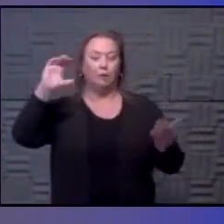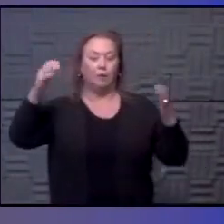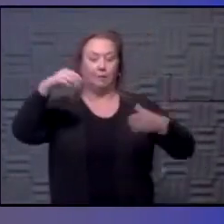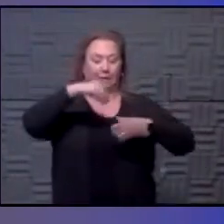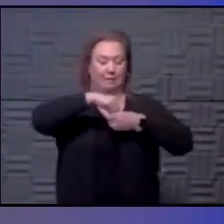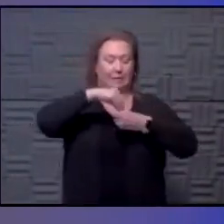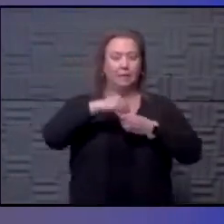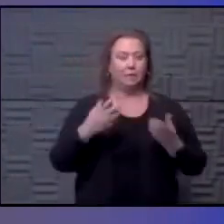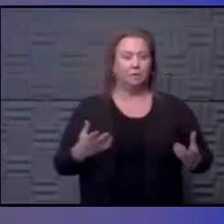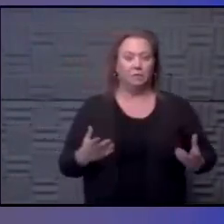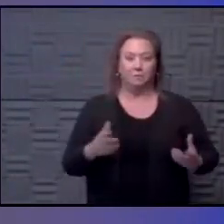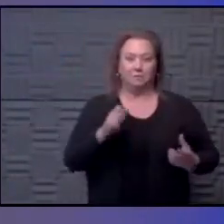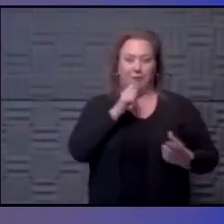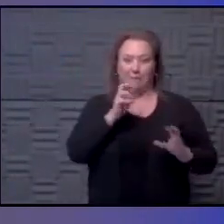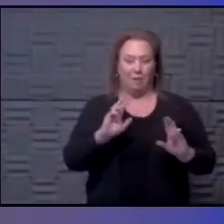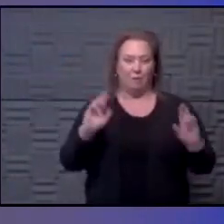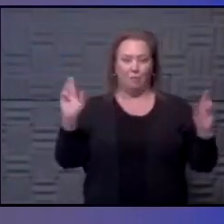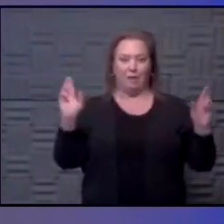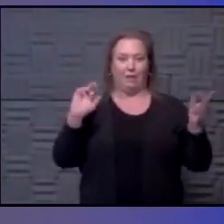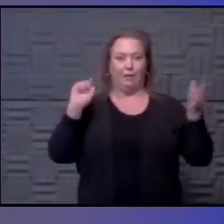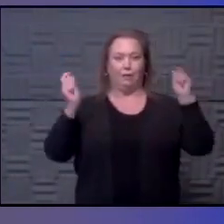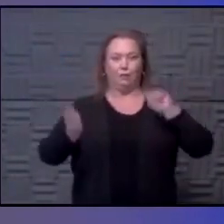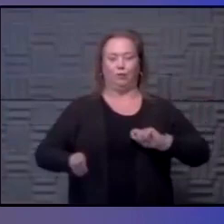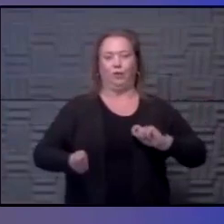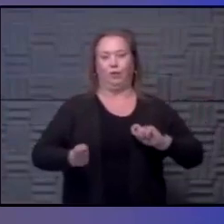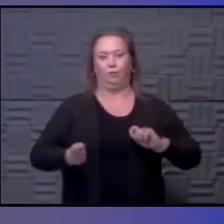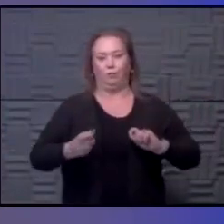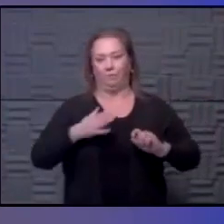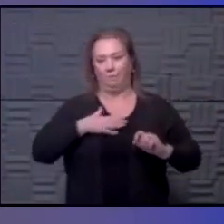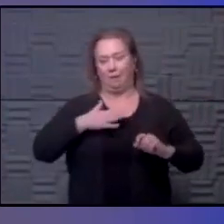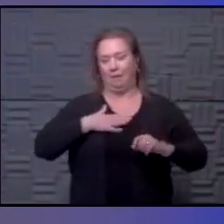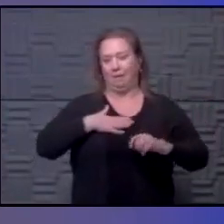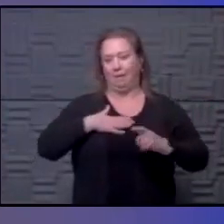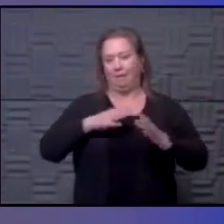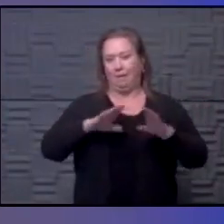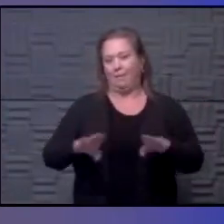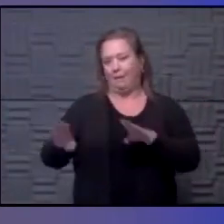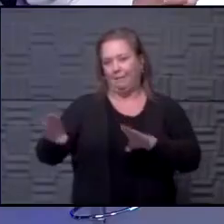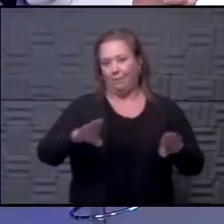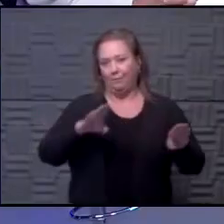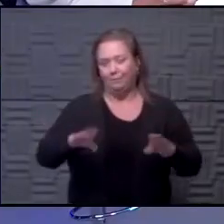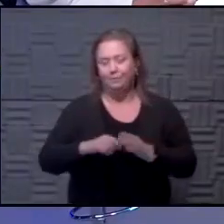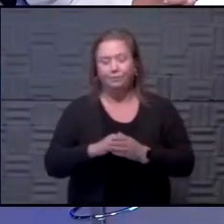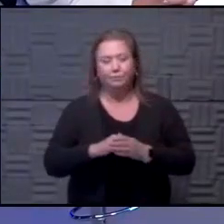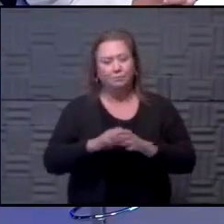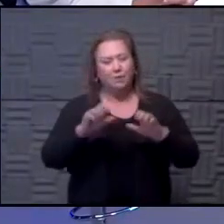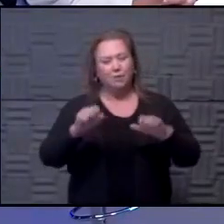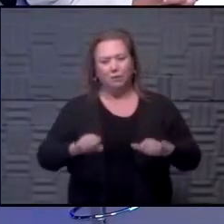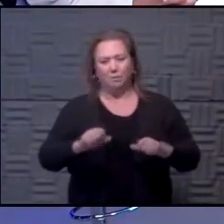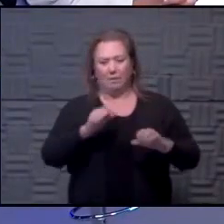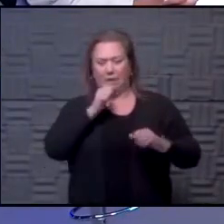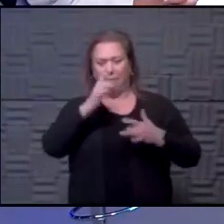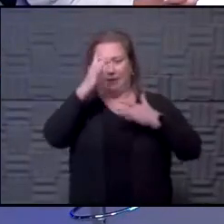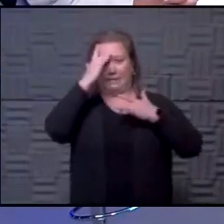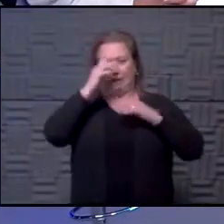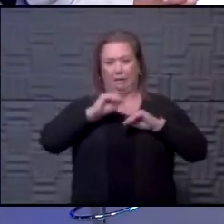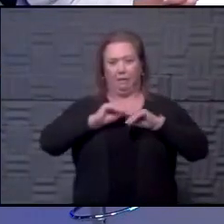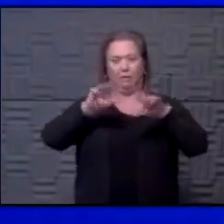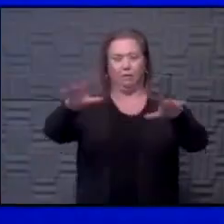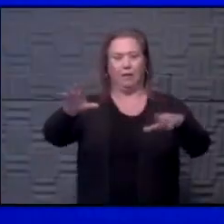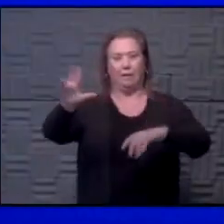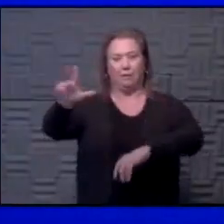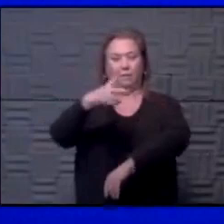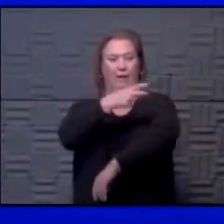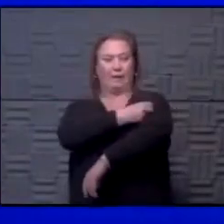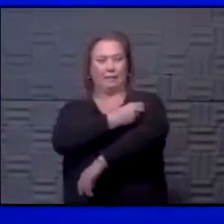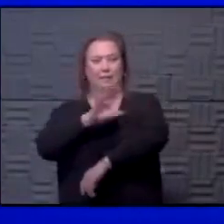So I am not ready to change much in That regards to behavior. guidance. And to say, you may have asymptomatic transmission to somebody else who's been vaccinated, but that person